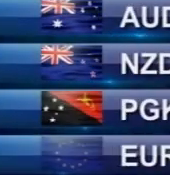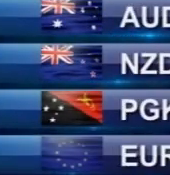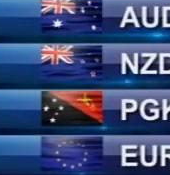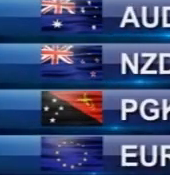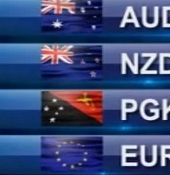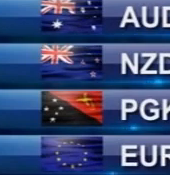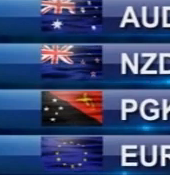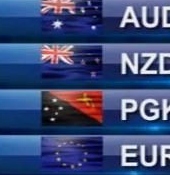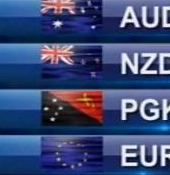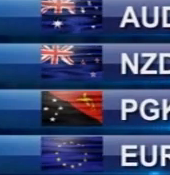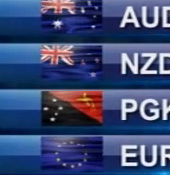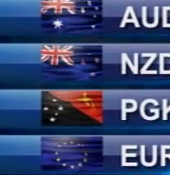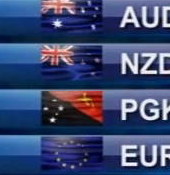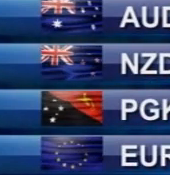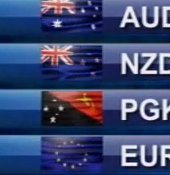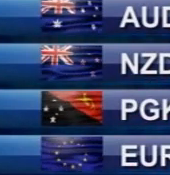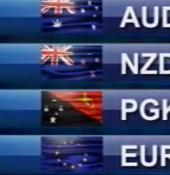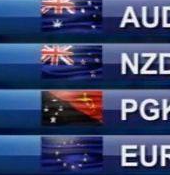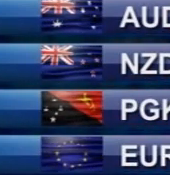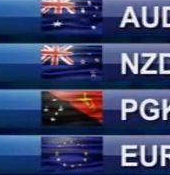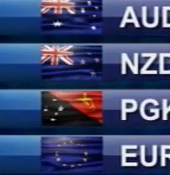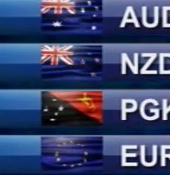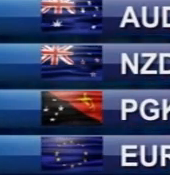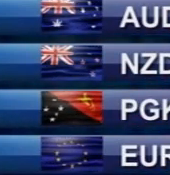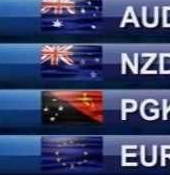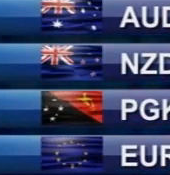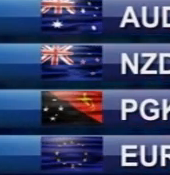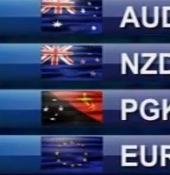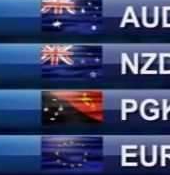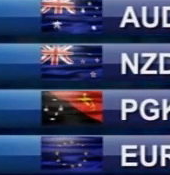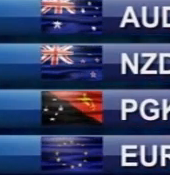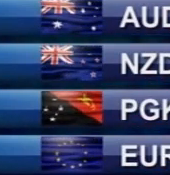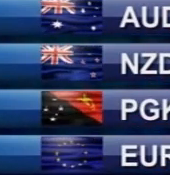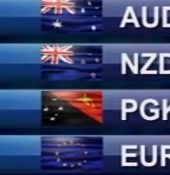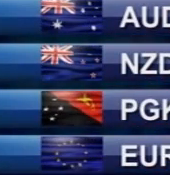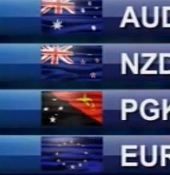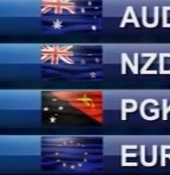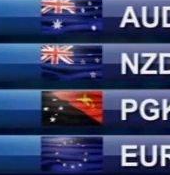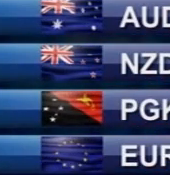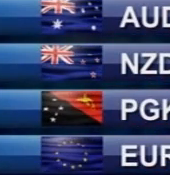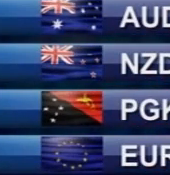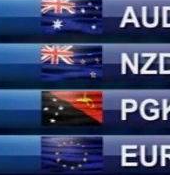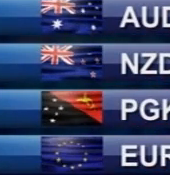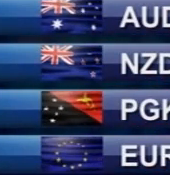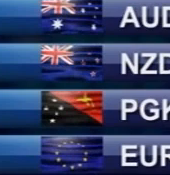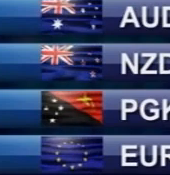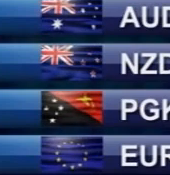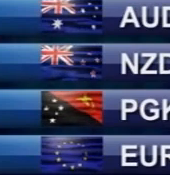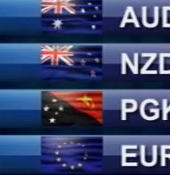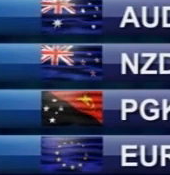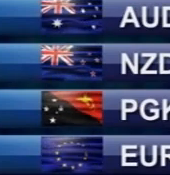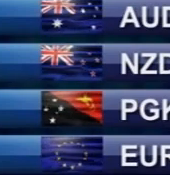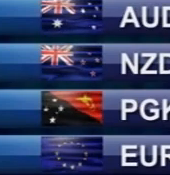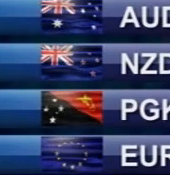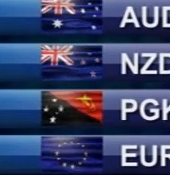the second day of the week brought about with it a mixed day for the Fijian dollar. Our dollar was up against the